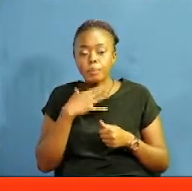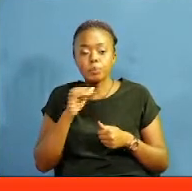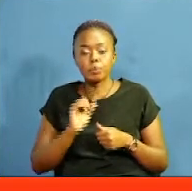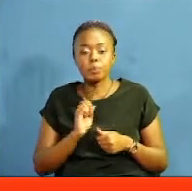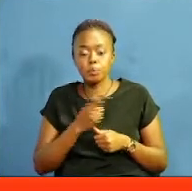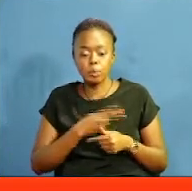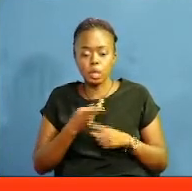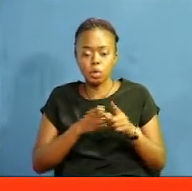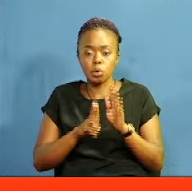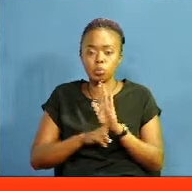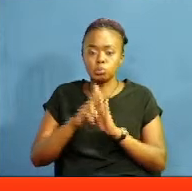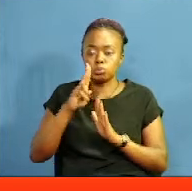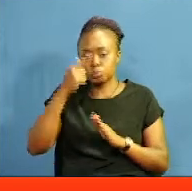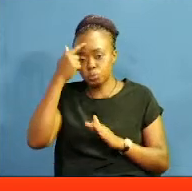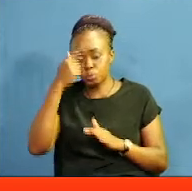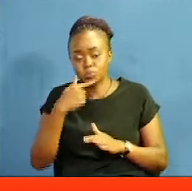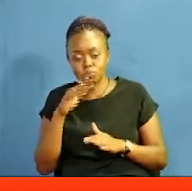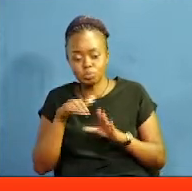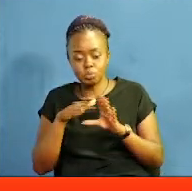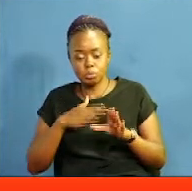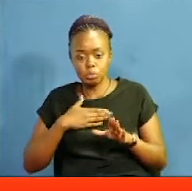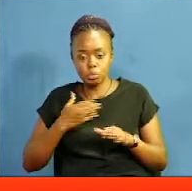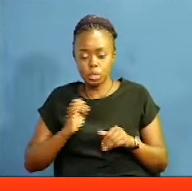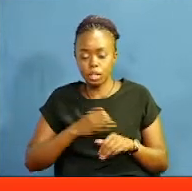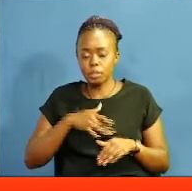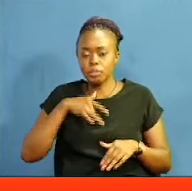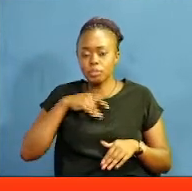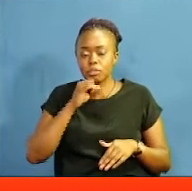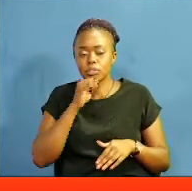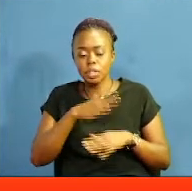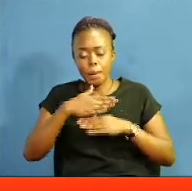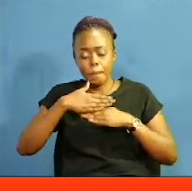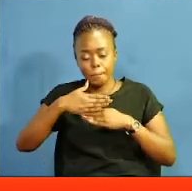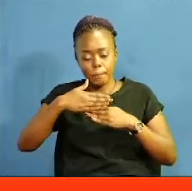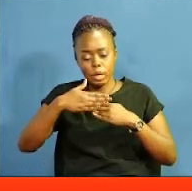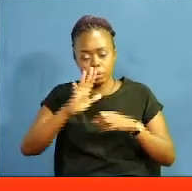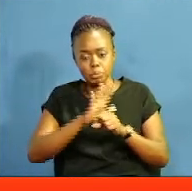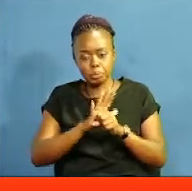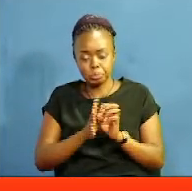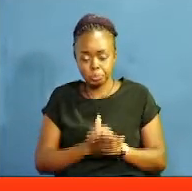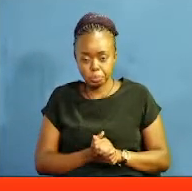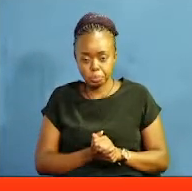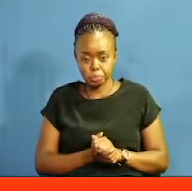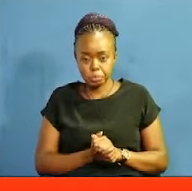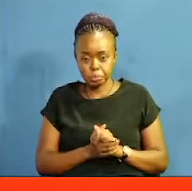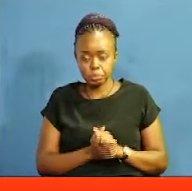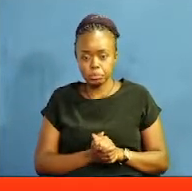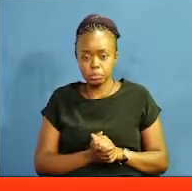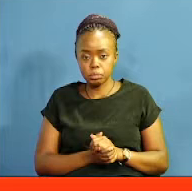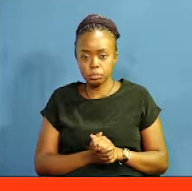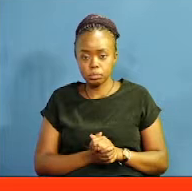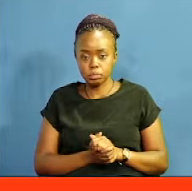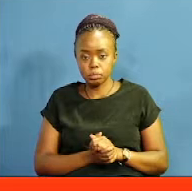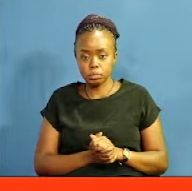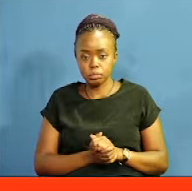to be at the top. So in my opinion, I feel like Musalia Mudavadi is being pushed. All right. Now,